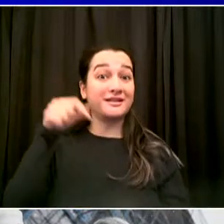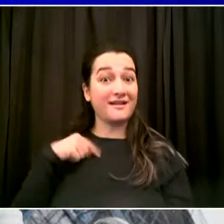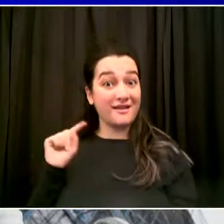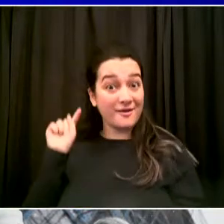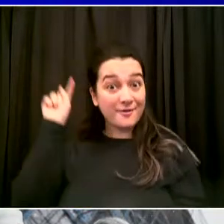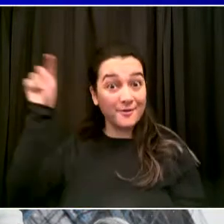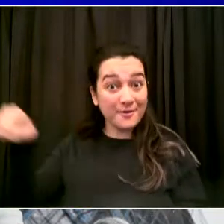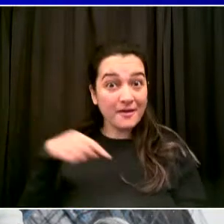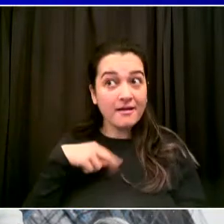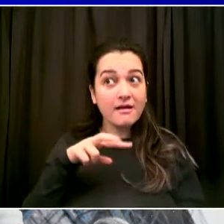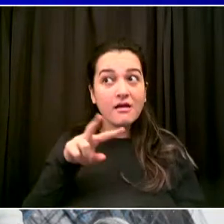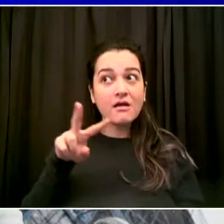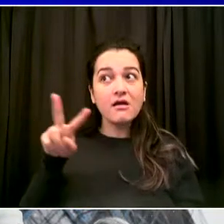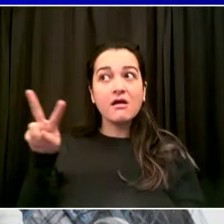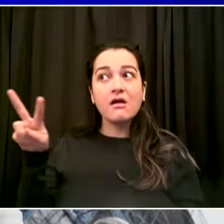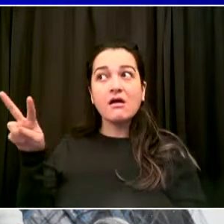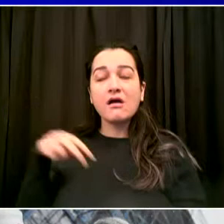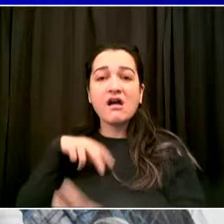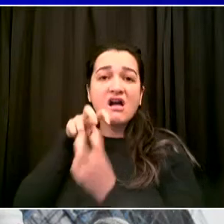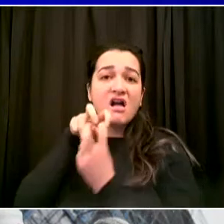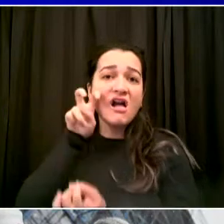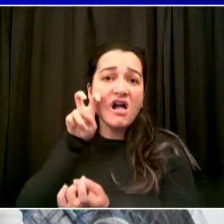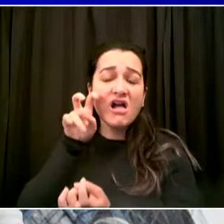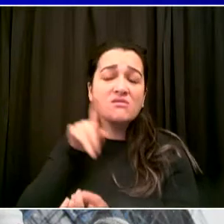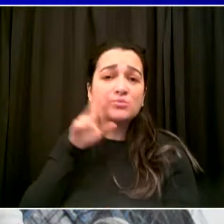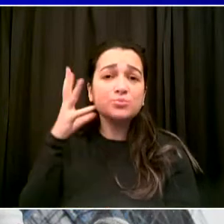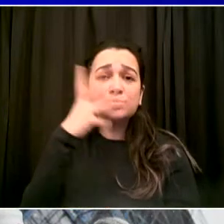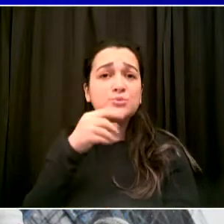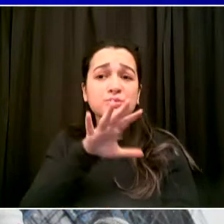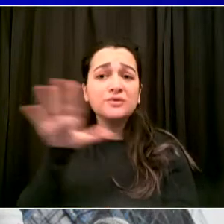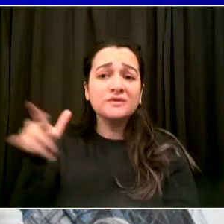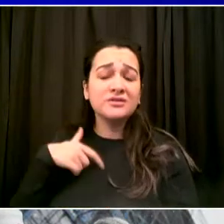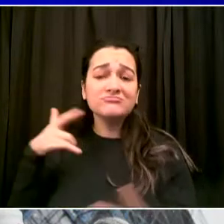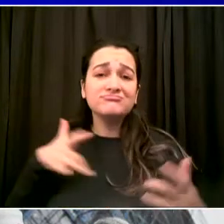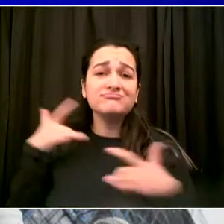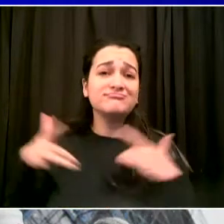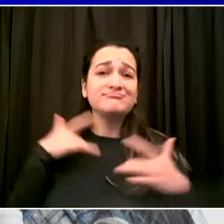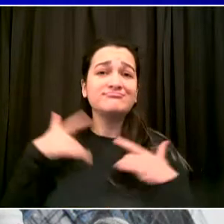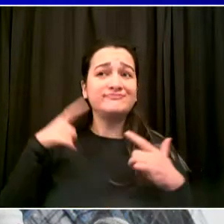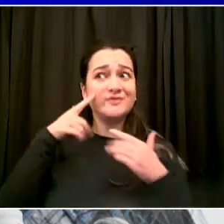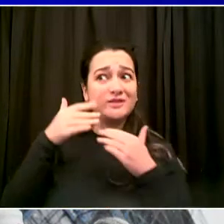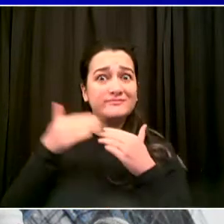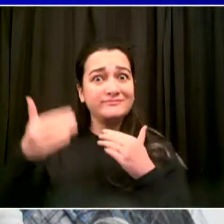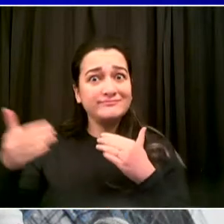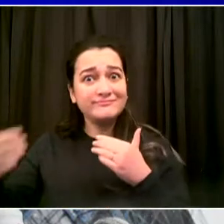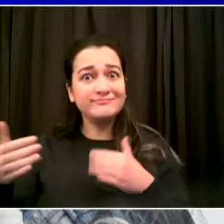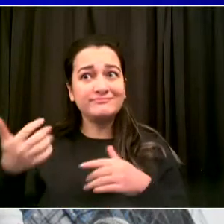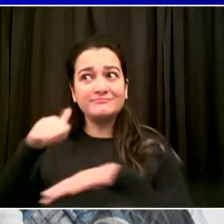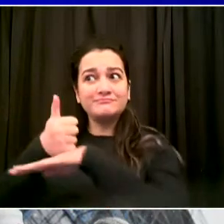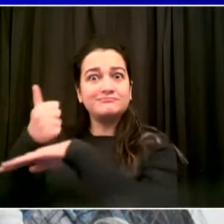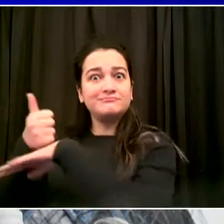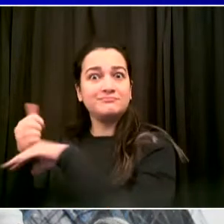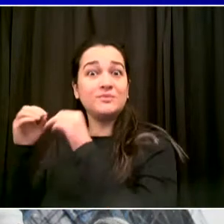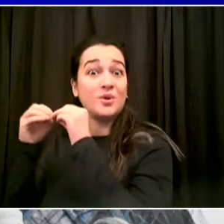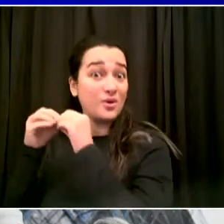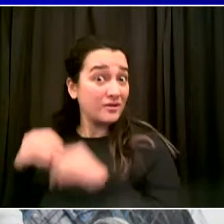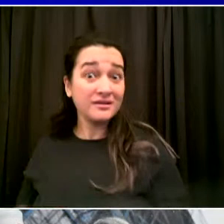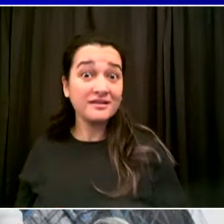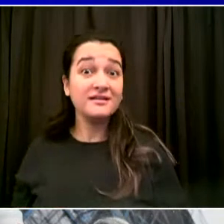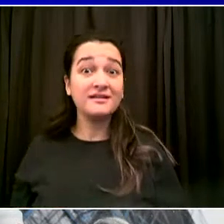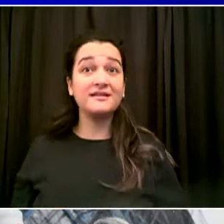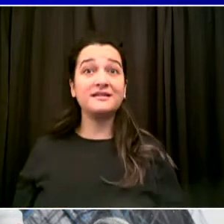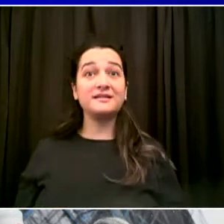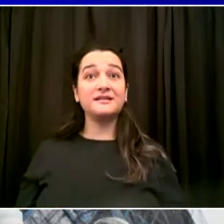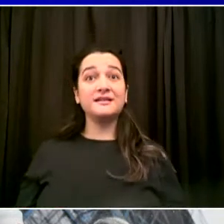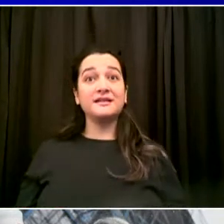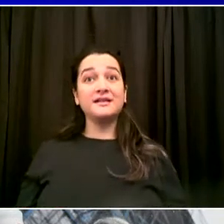housing, working people who are the backbone of New York City. So this was something really good to see, and it is